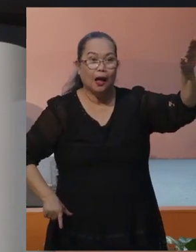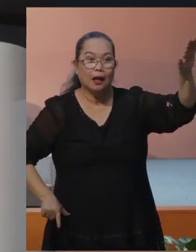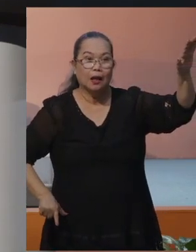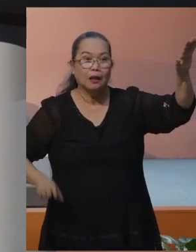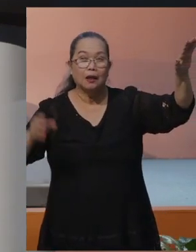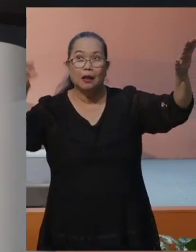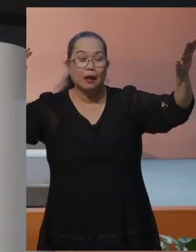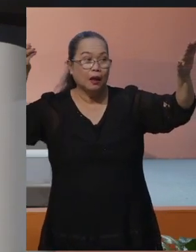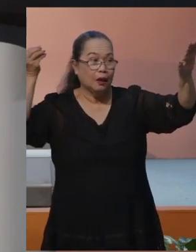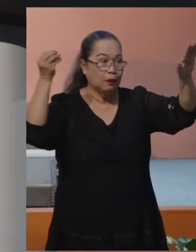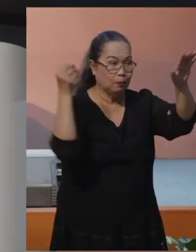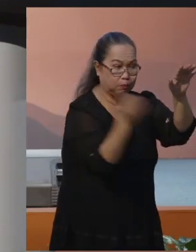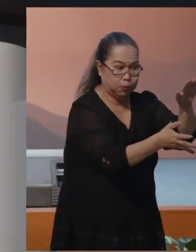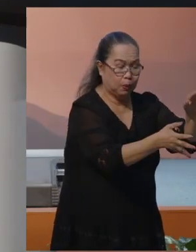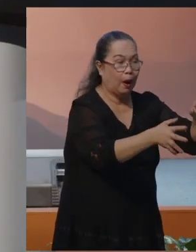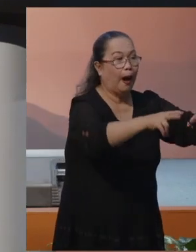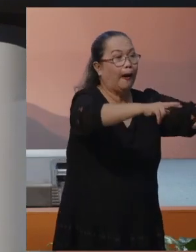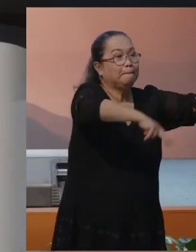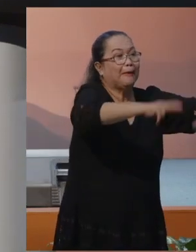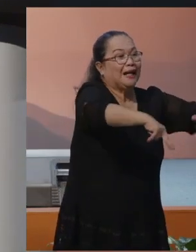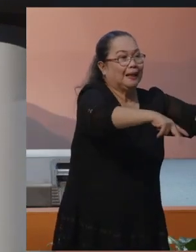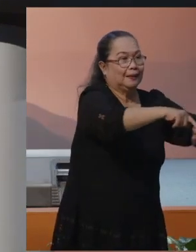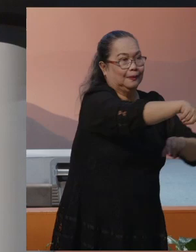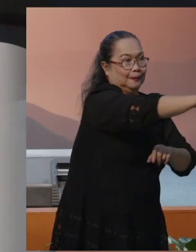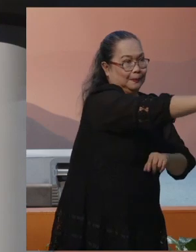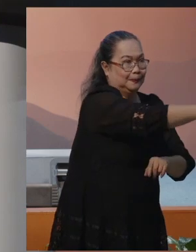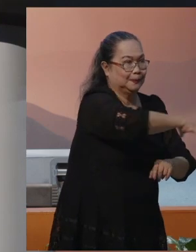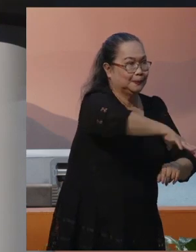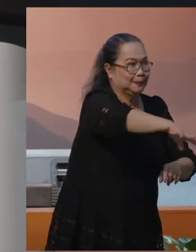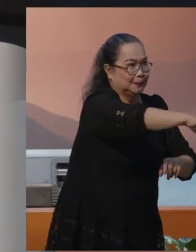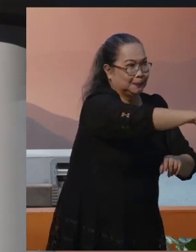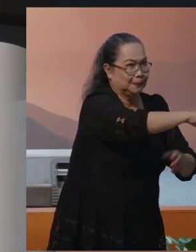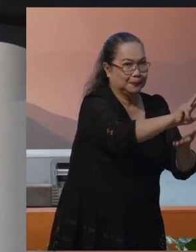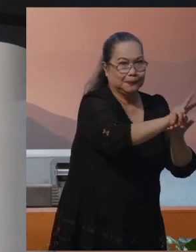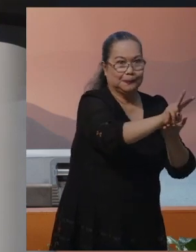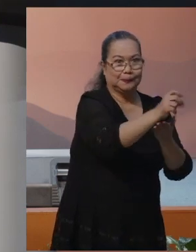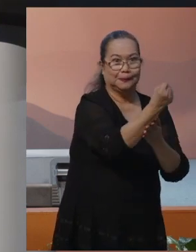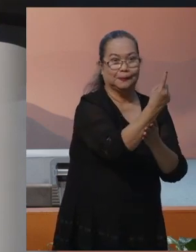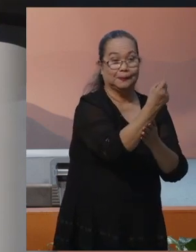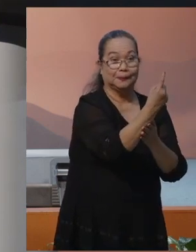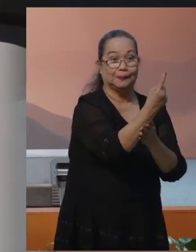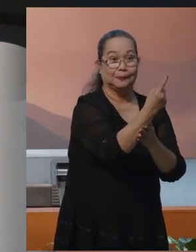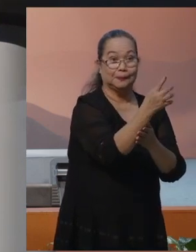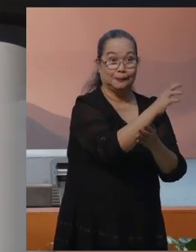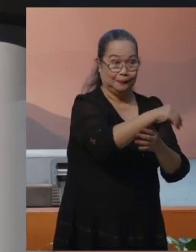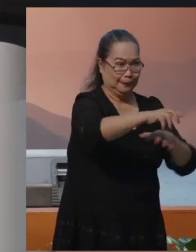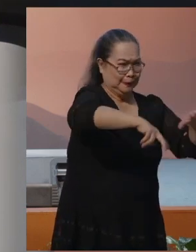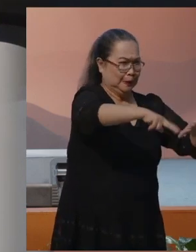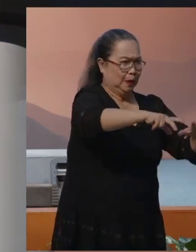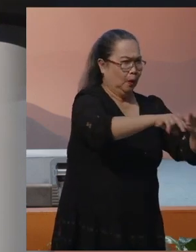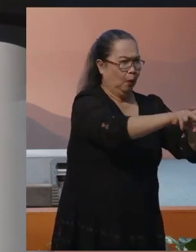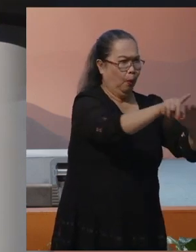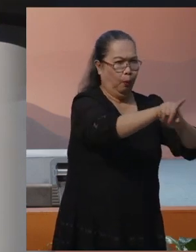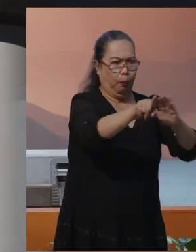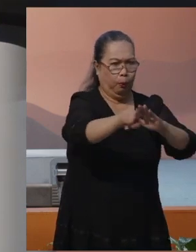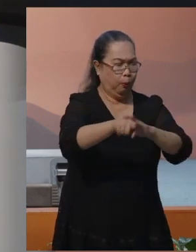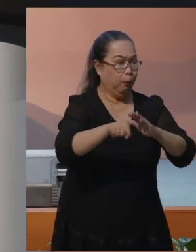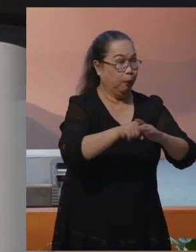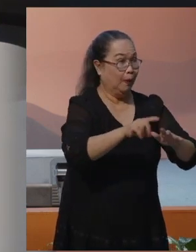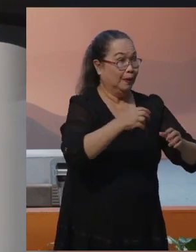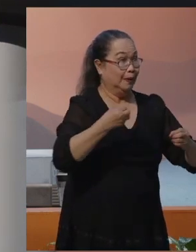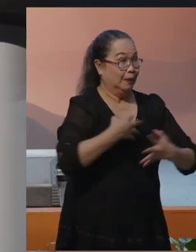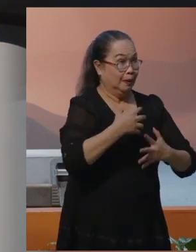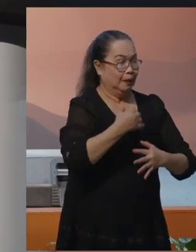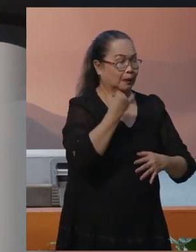panic. Pagdating sa verse 11, and as they fled before Israel, the